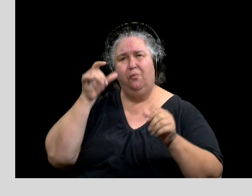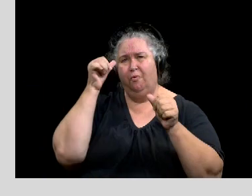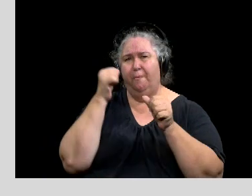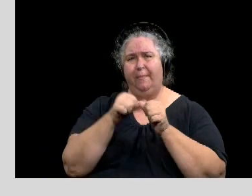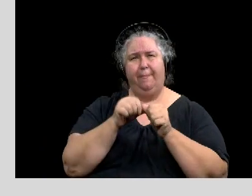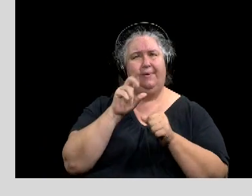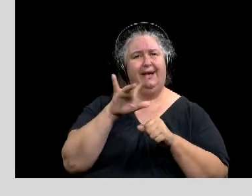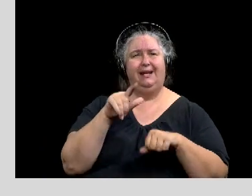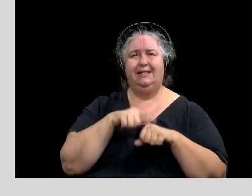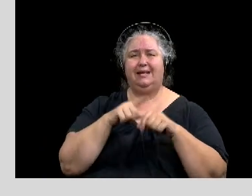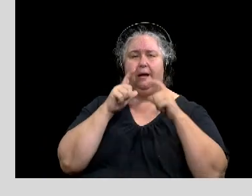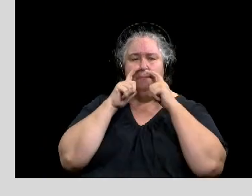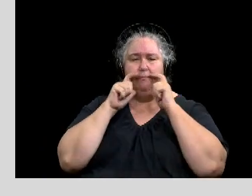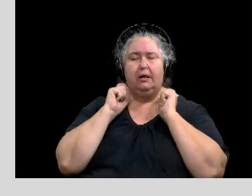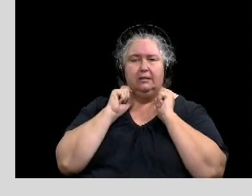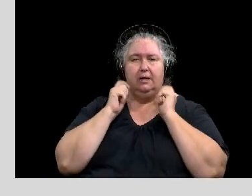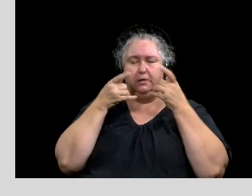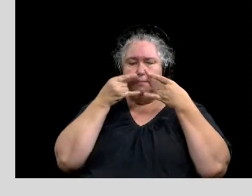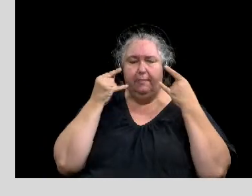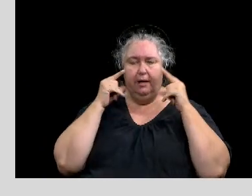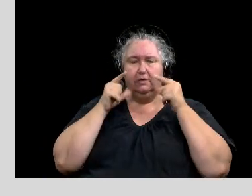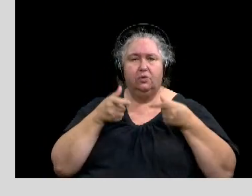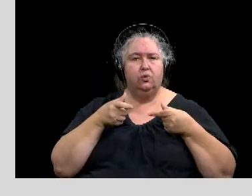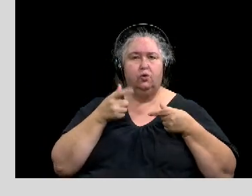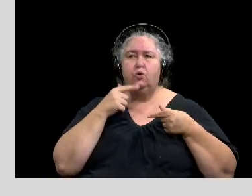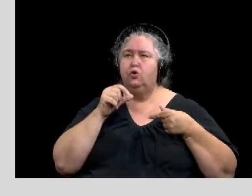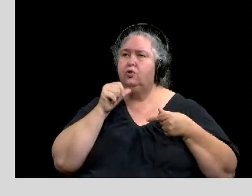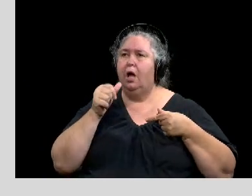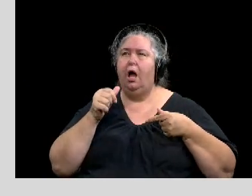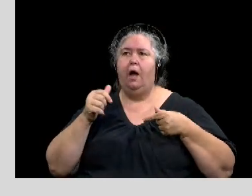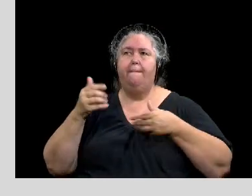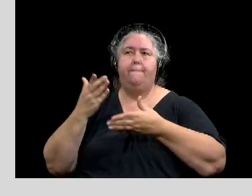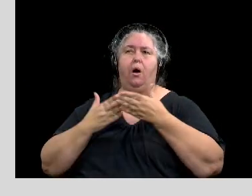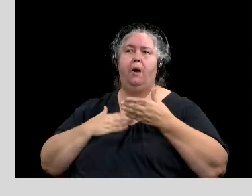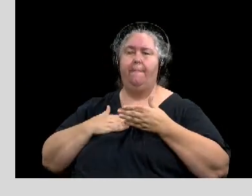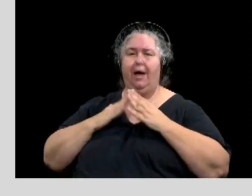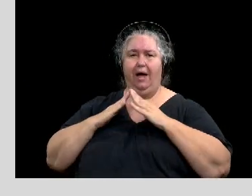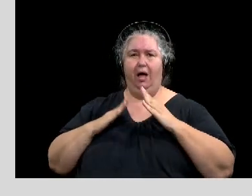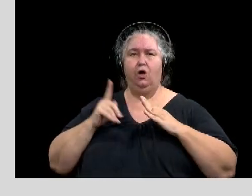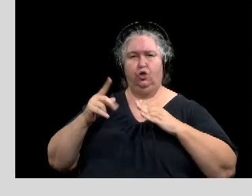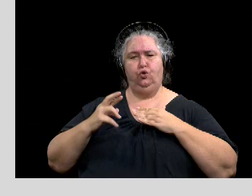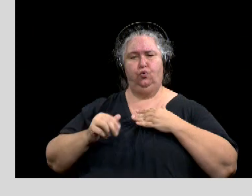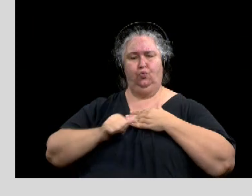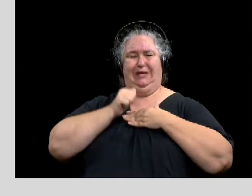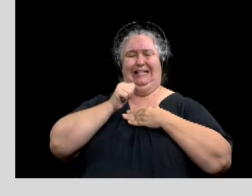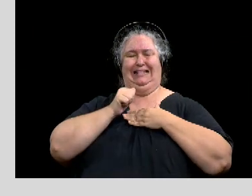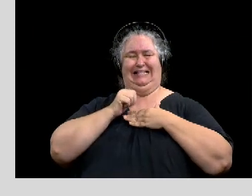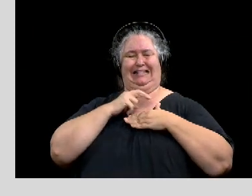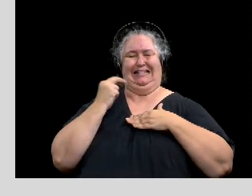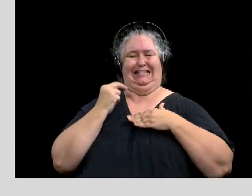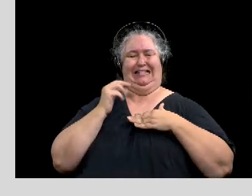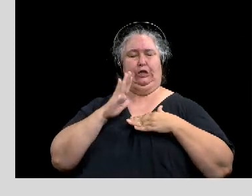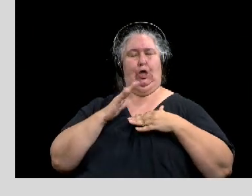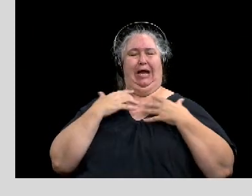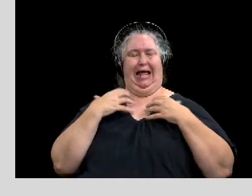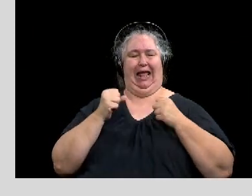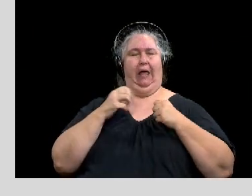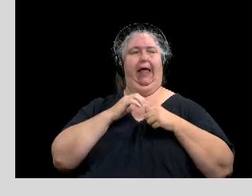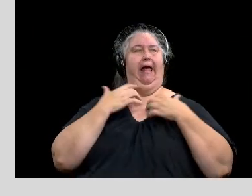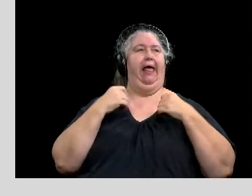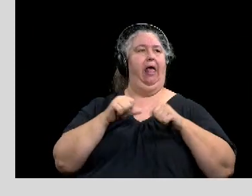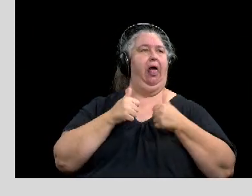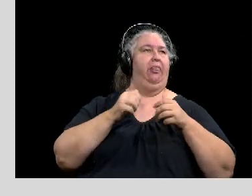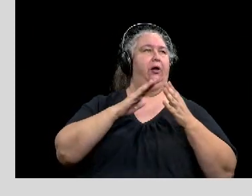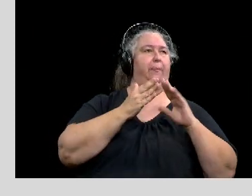mask around someone who isn't a household member, you risk your own health and the health of the community.